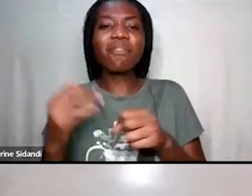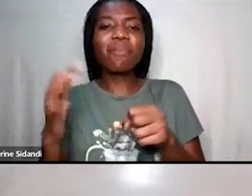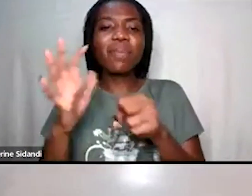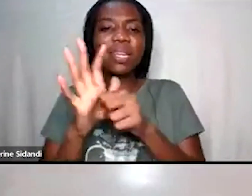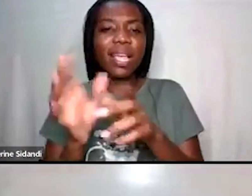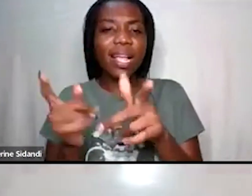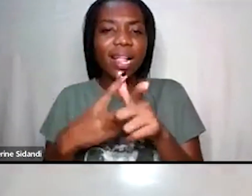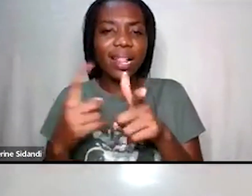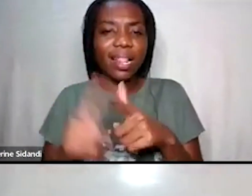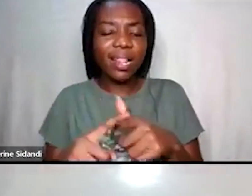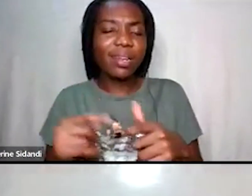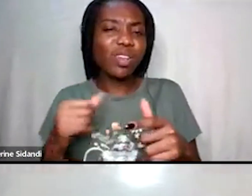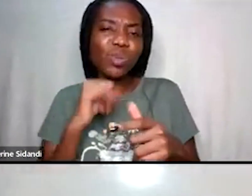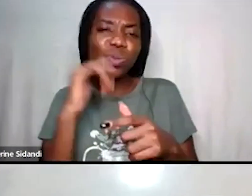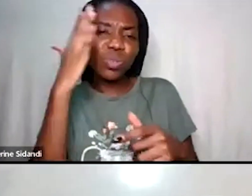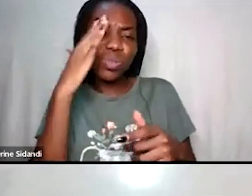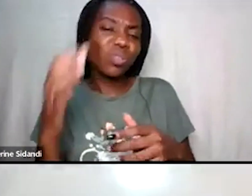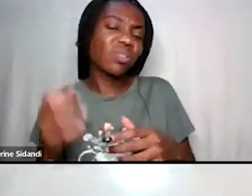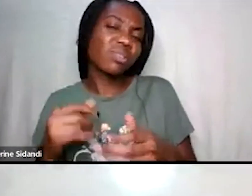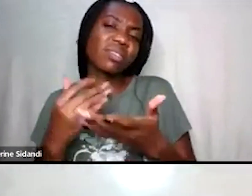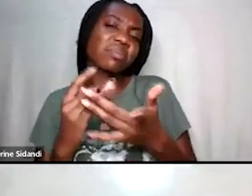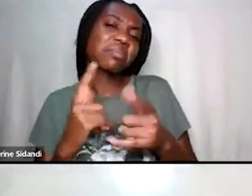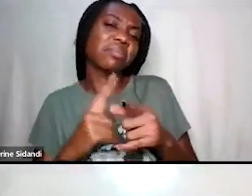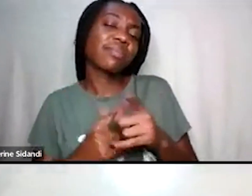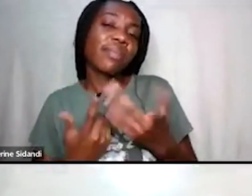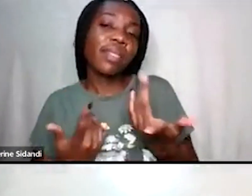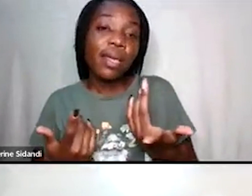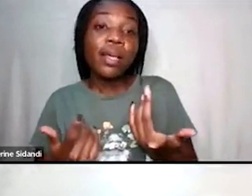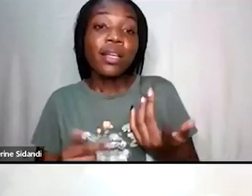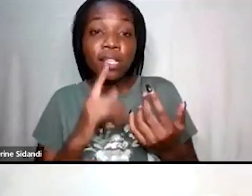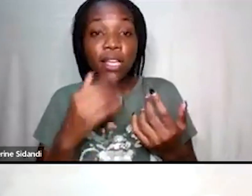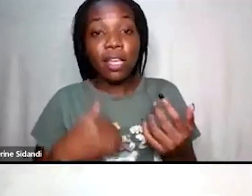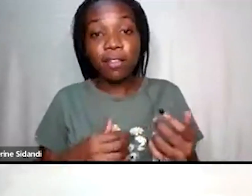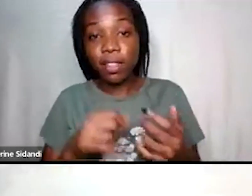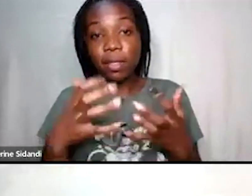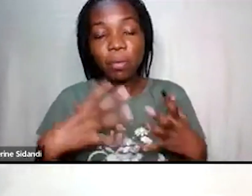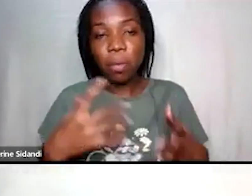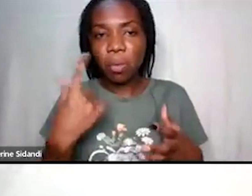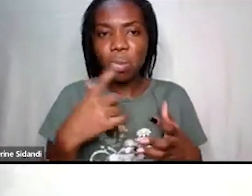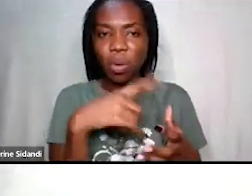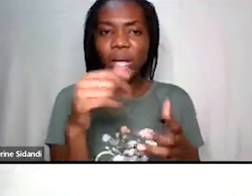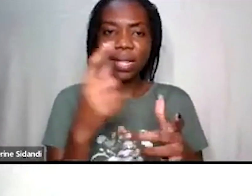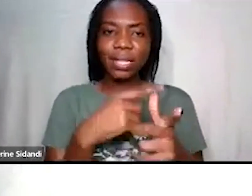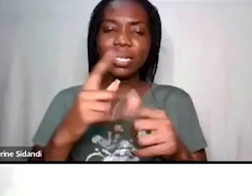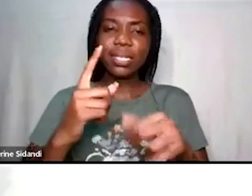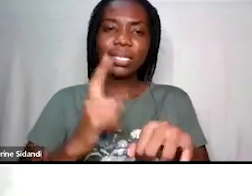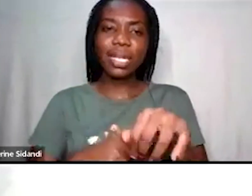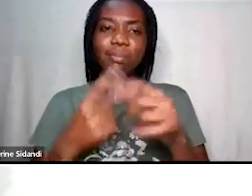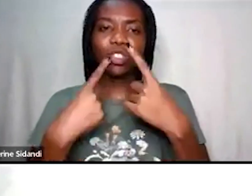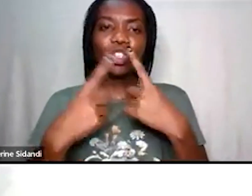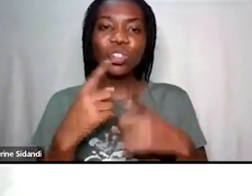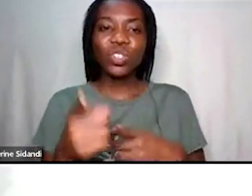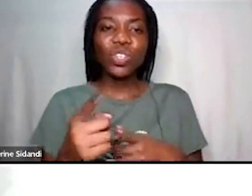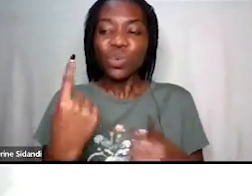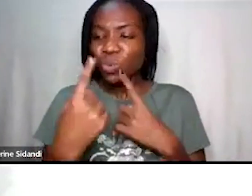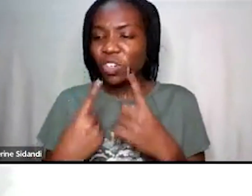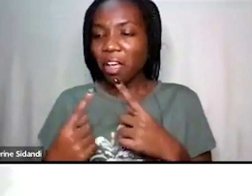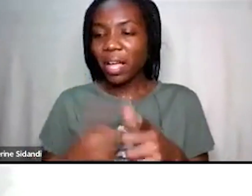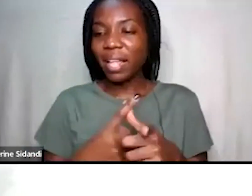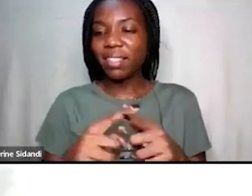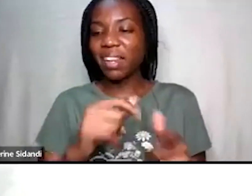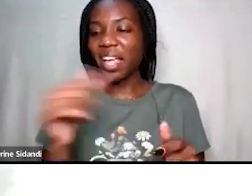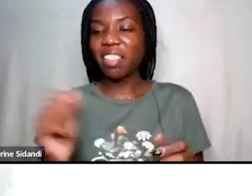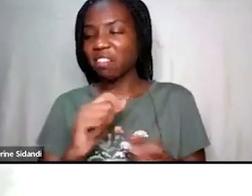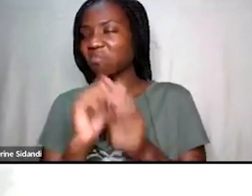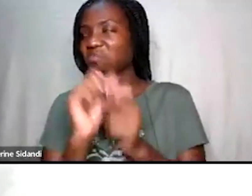of time. Then there were those people who you go there and when they are talking to you, you talk to them and some of them turn their backs